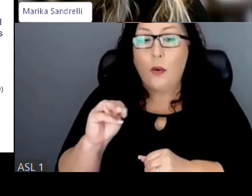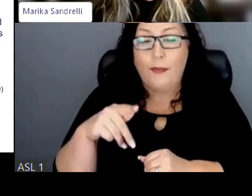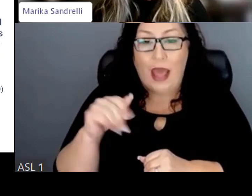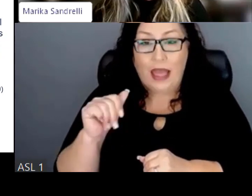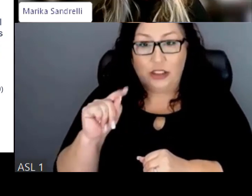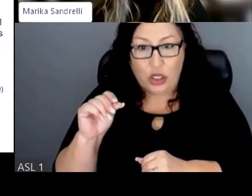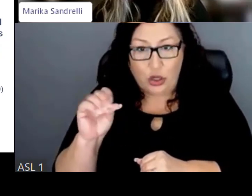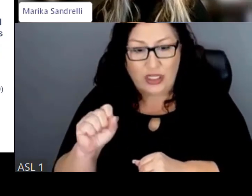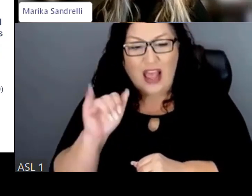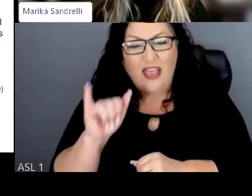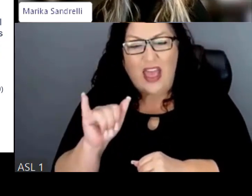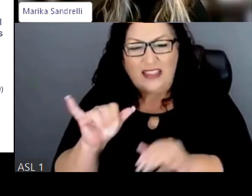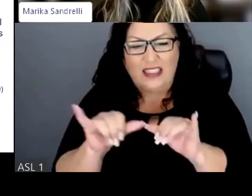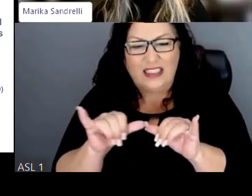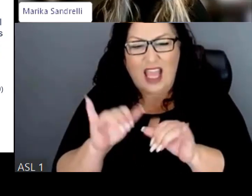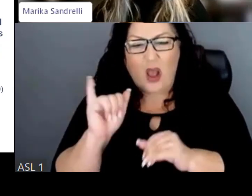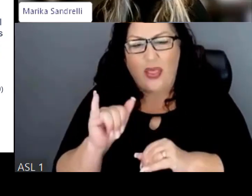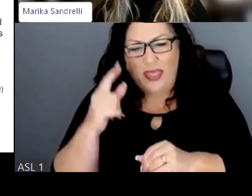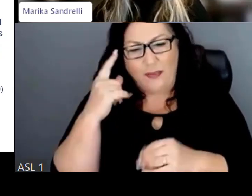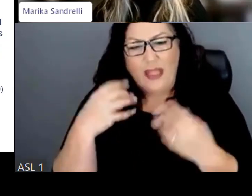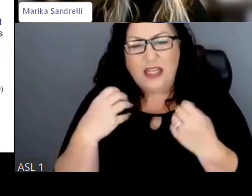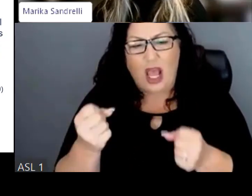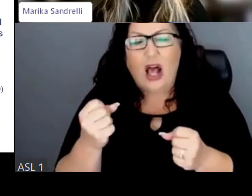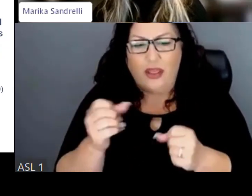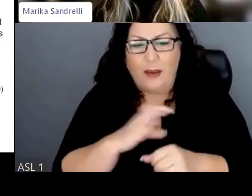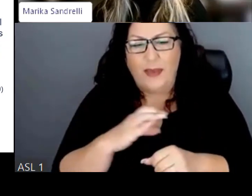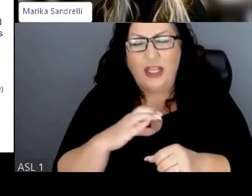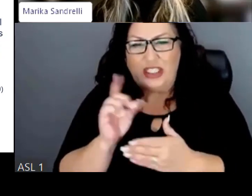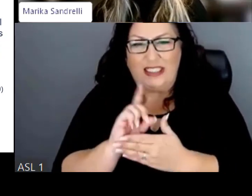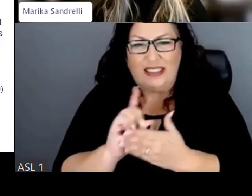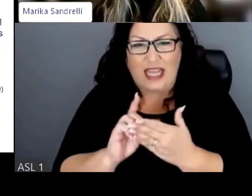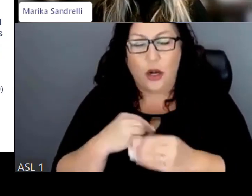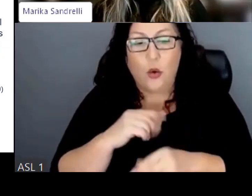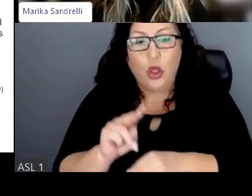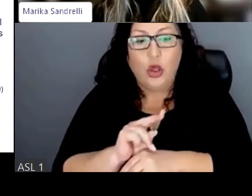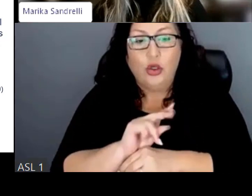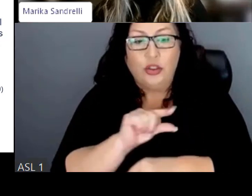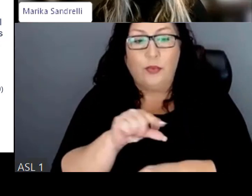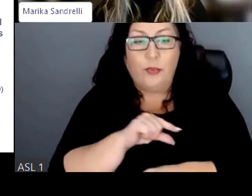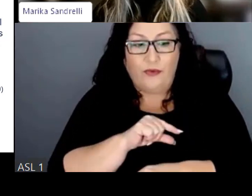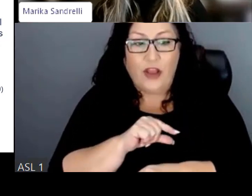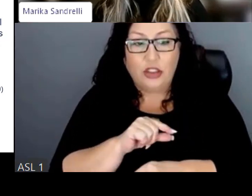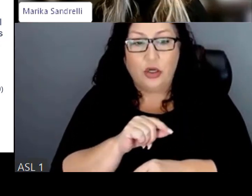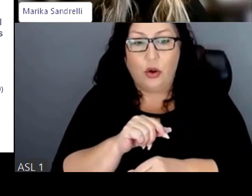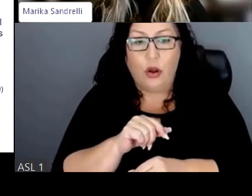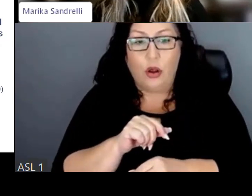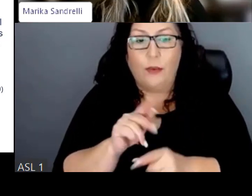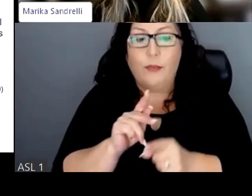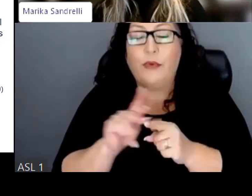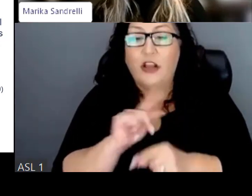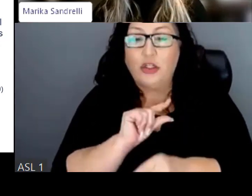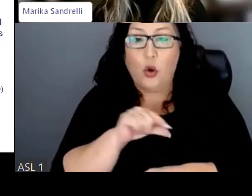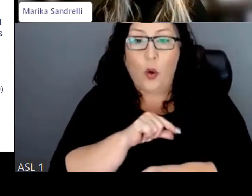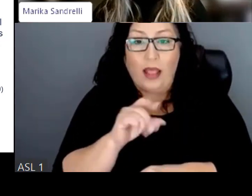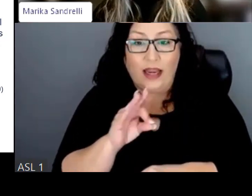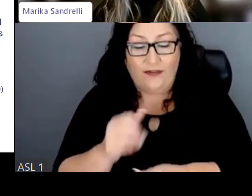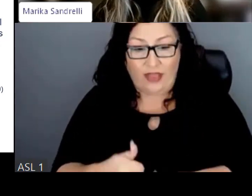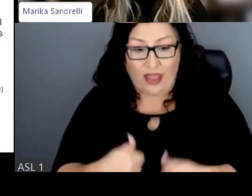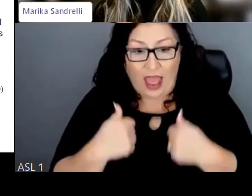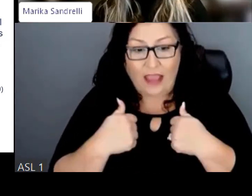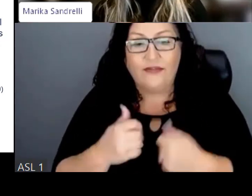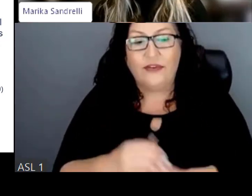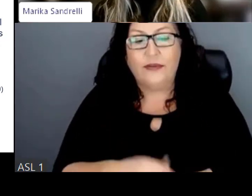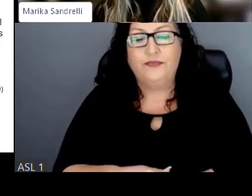stigma scale that the Mental Health Commission has designed. We use the professional quality of life. We measure compassion